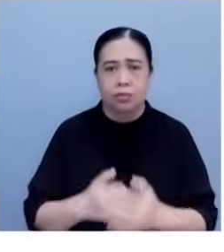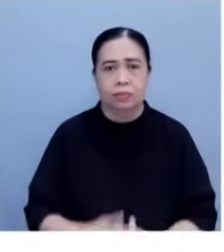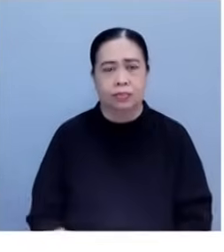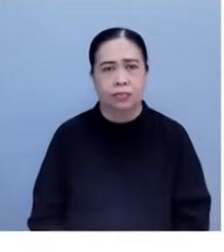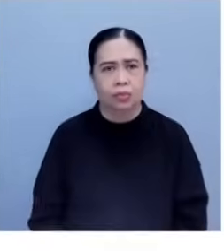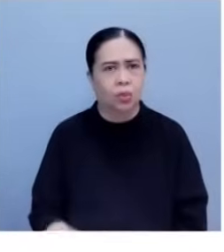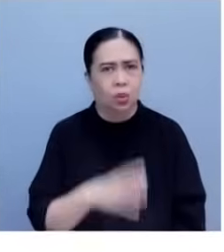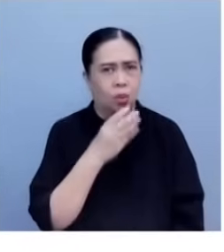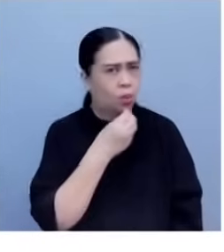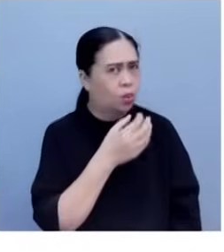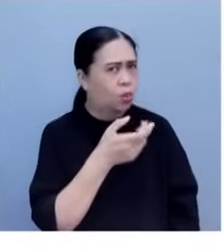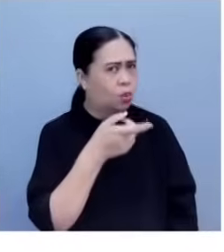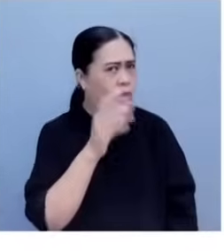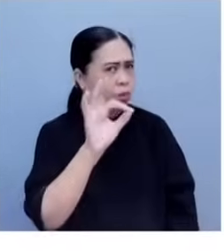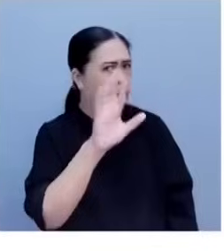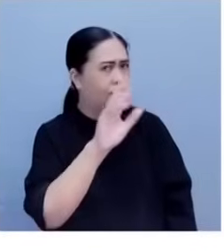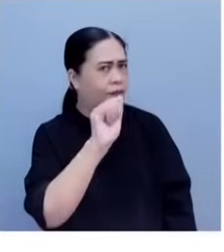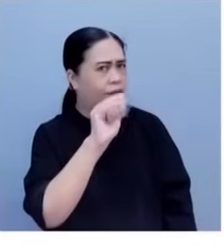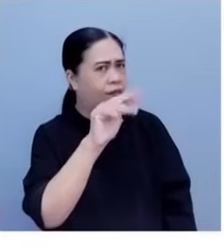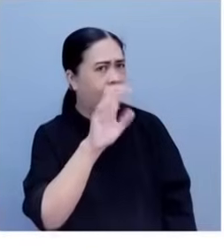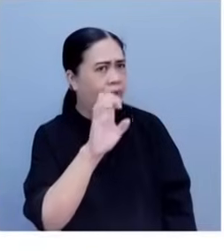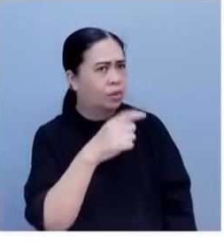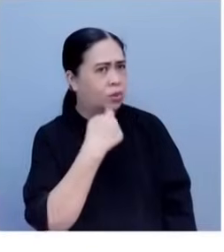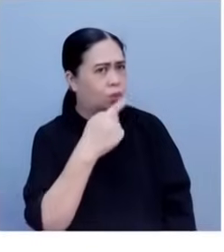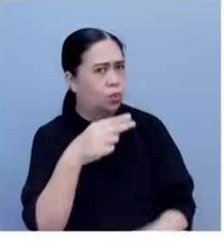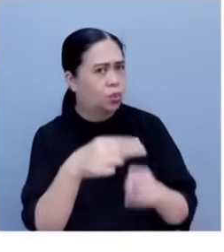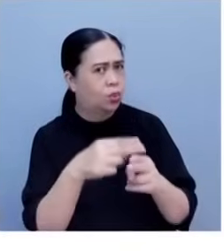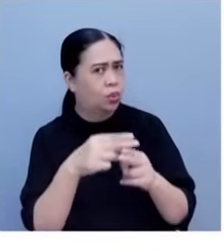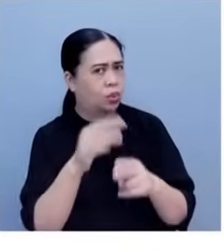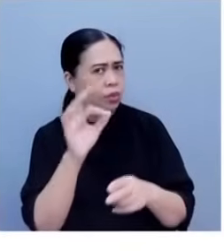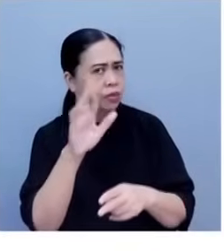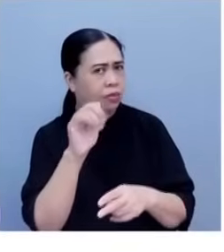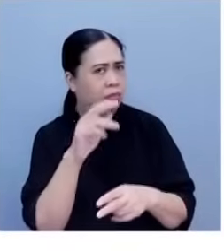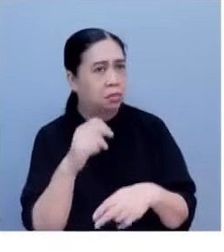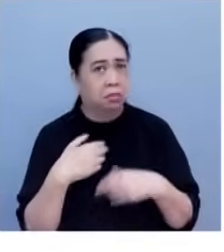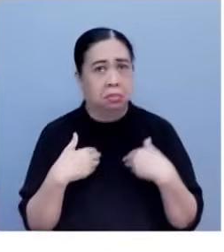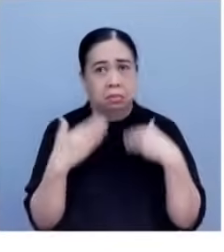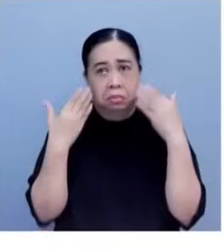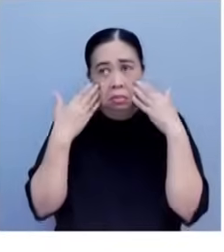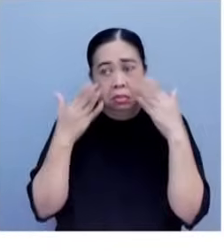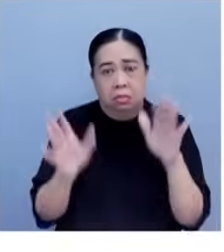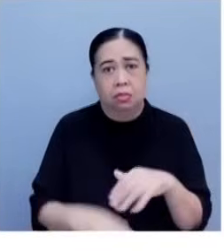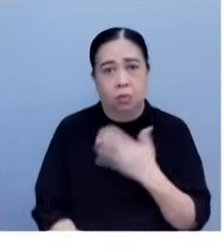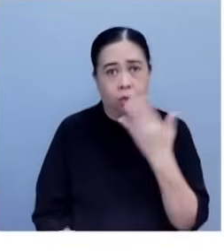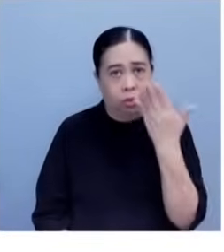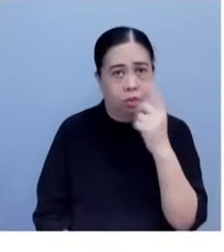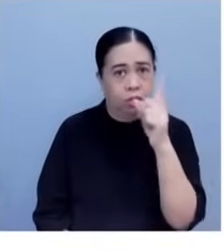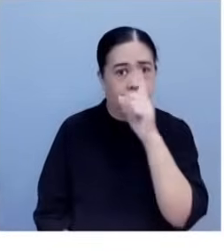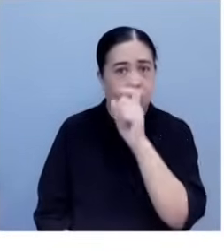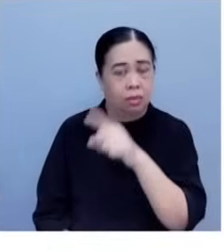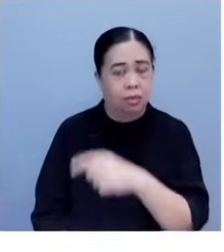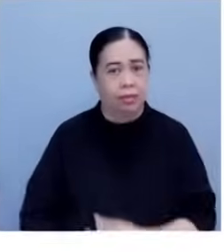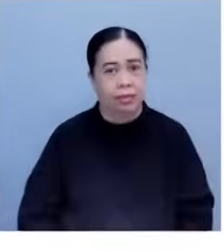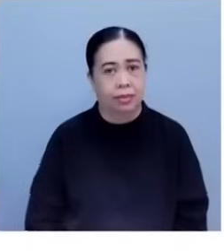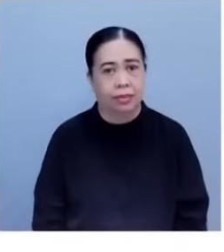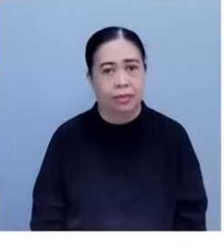was the Franz that he was referring to? I don't know. Why don't we ask him?